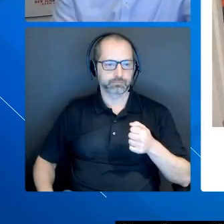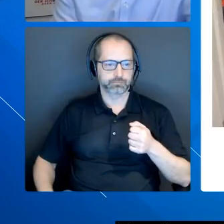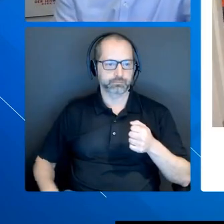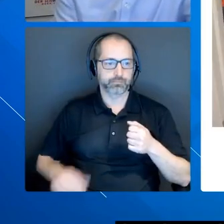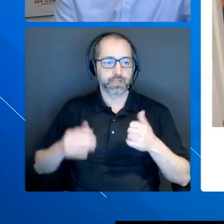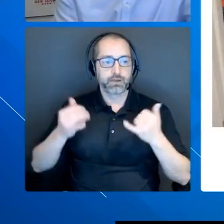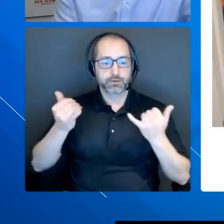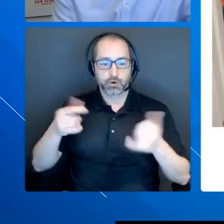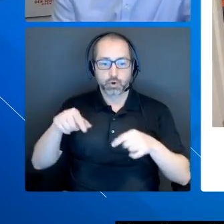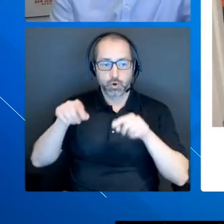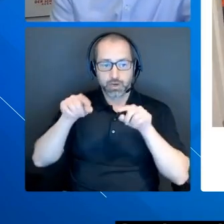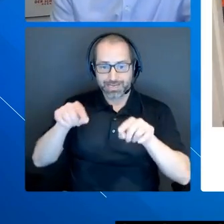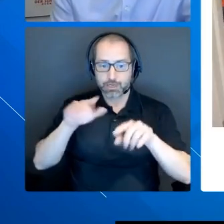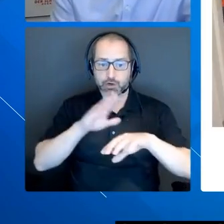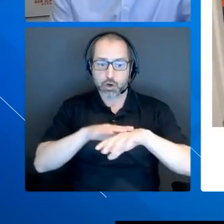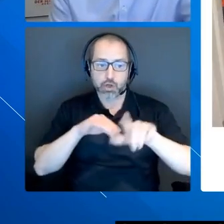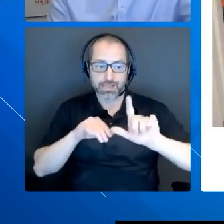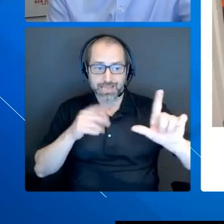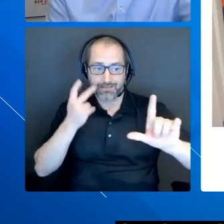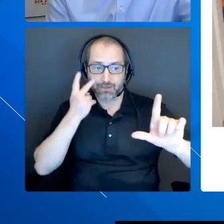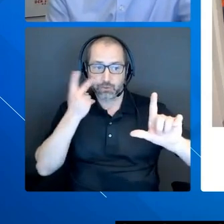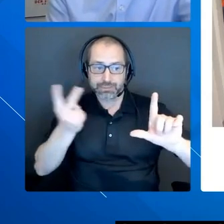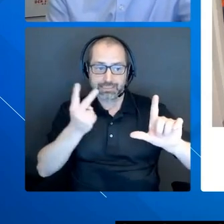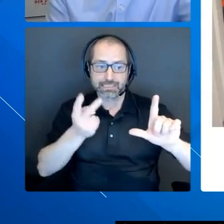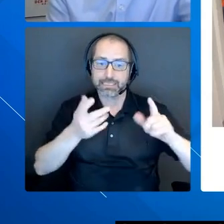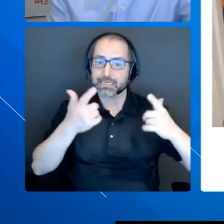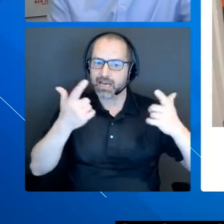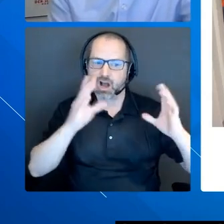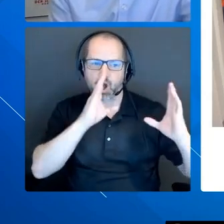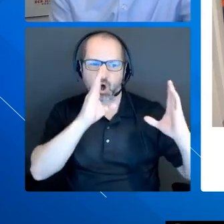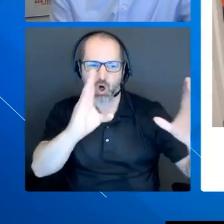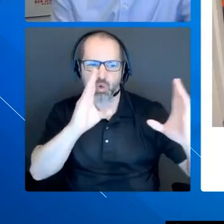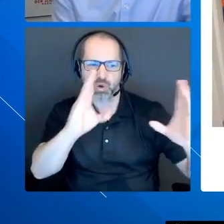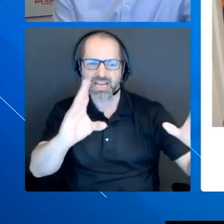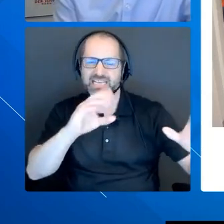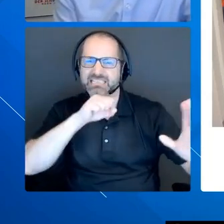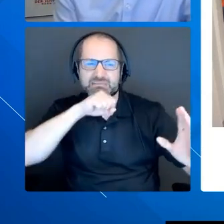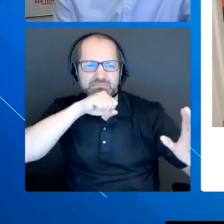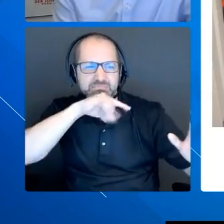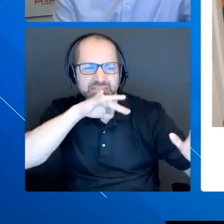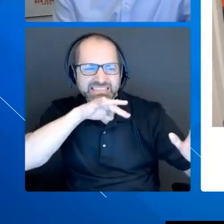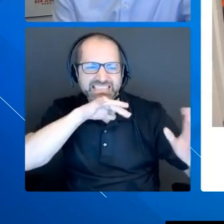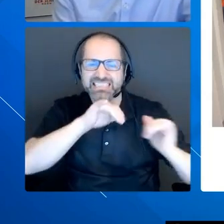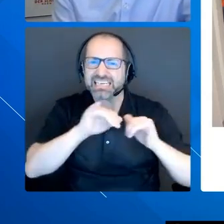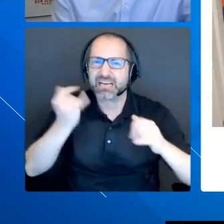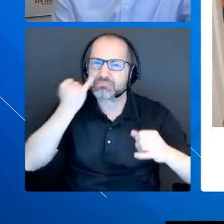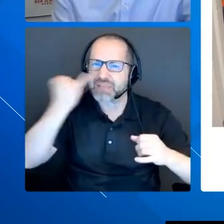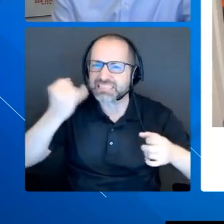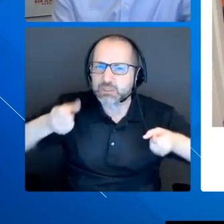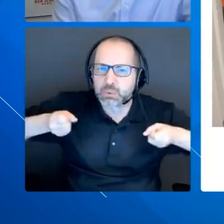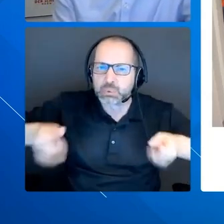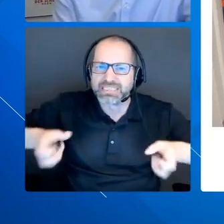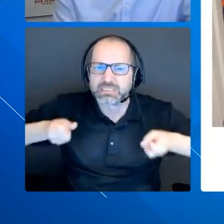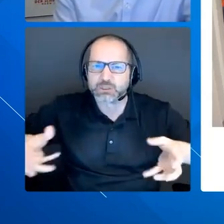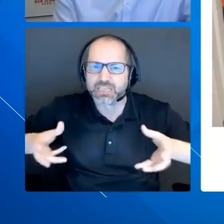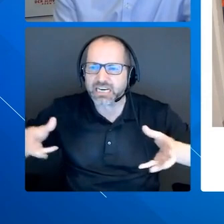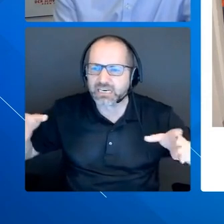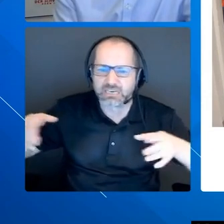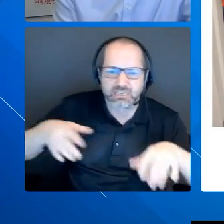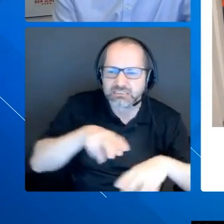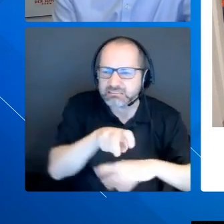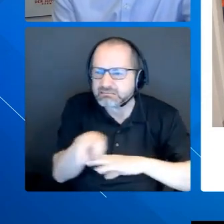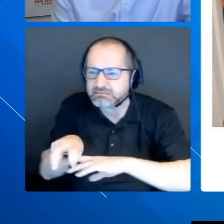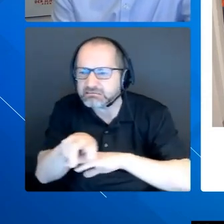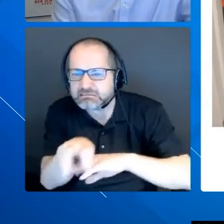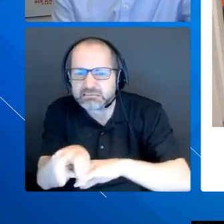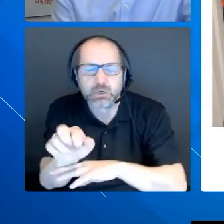So on the left here, we have, this is as you can see, it's a disaster. Can you navigate in a wheelchair? In a wheelchair, what about a service animal?